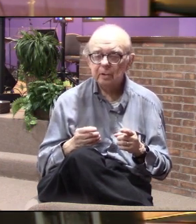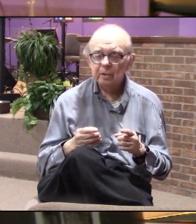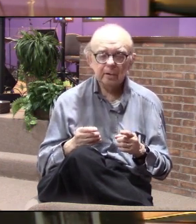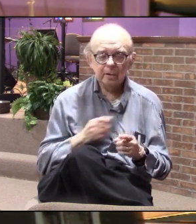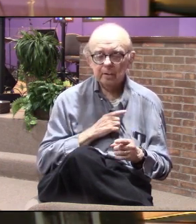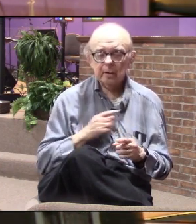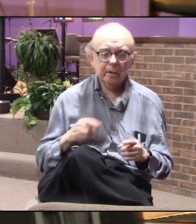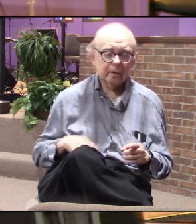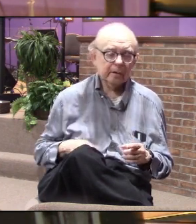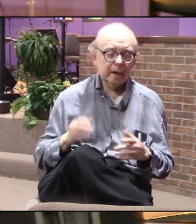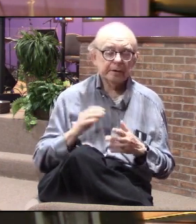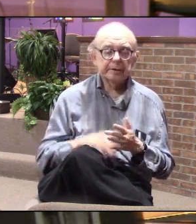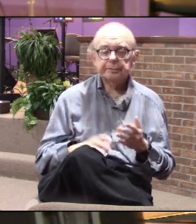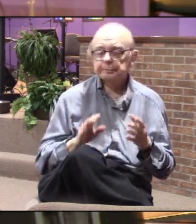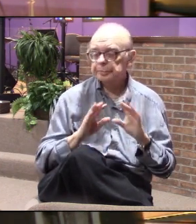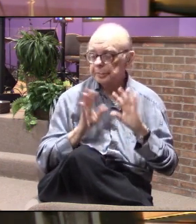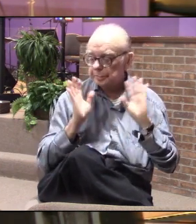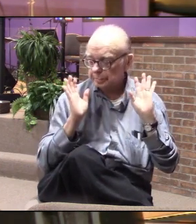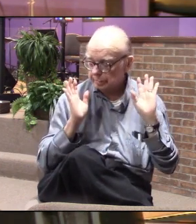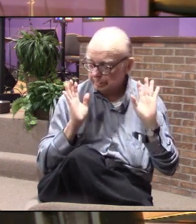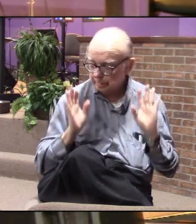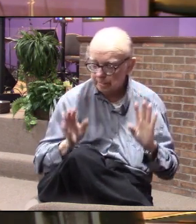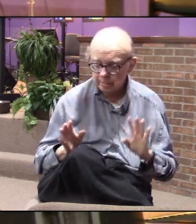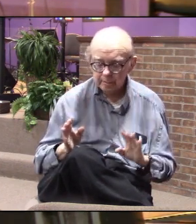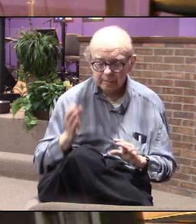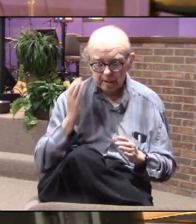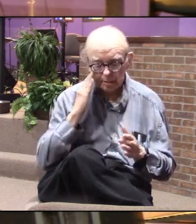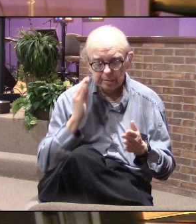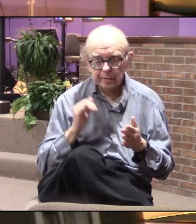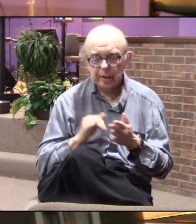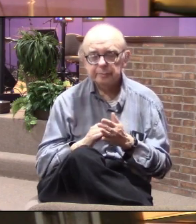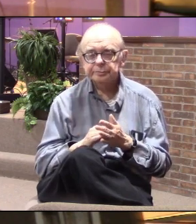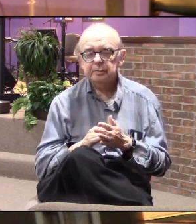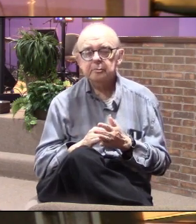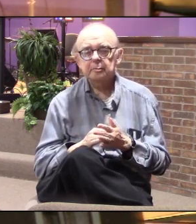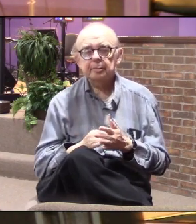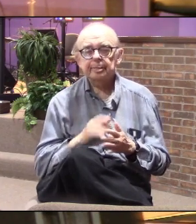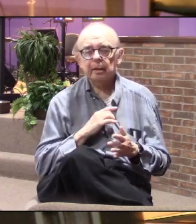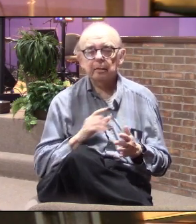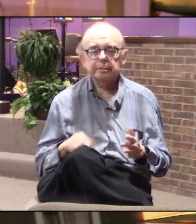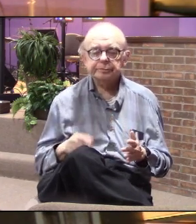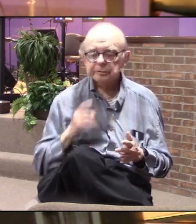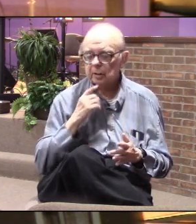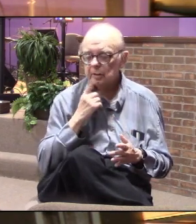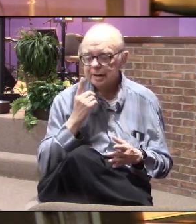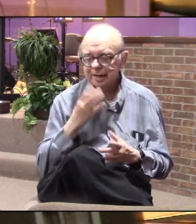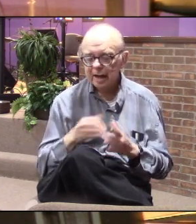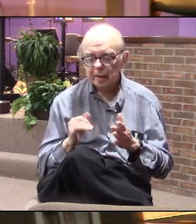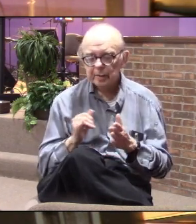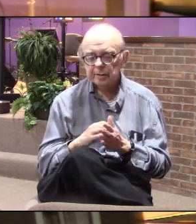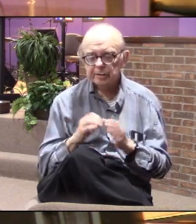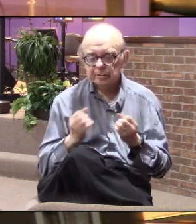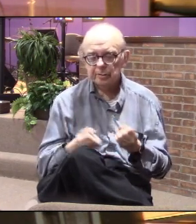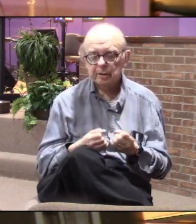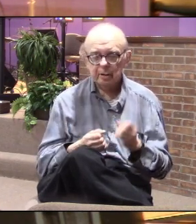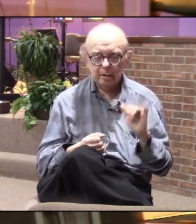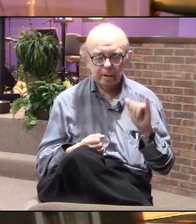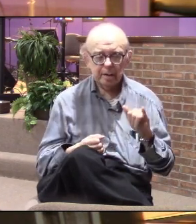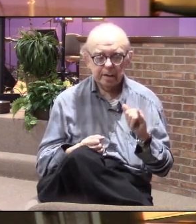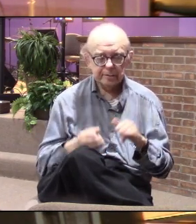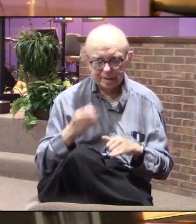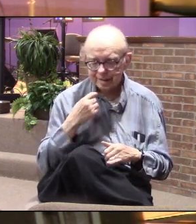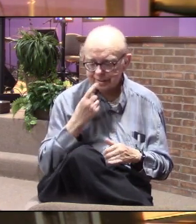Lord, I'm in this mess. Okay, I know that. Lord, I really need out. Yeah, I know